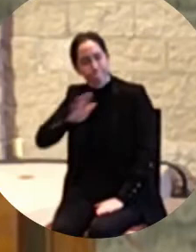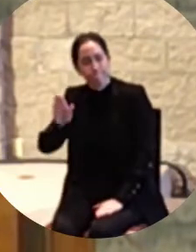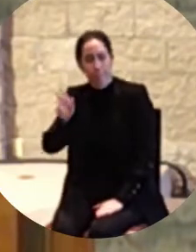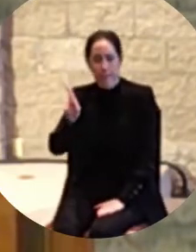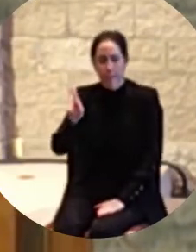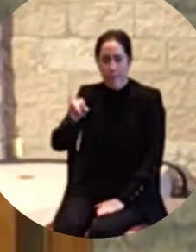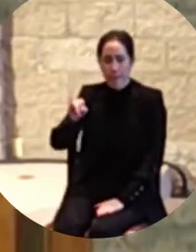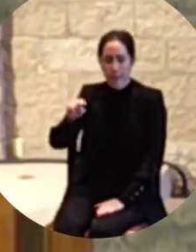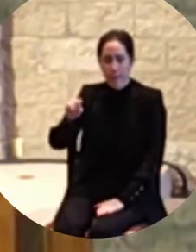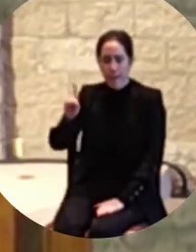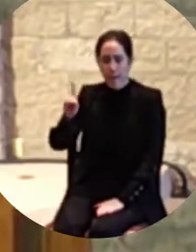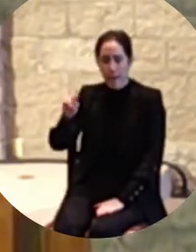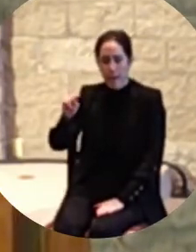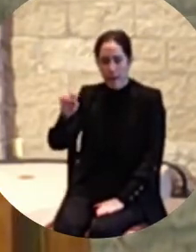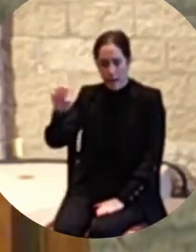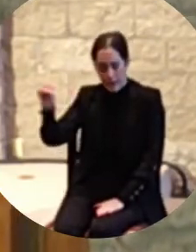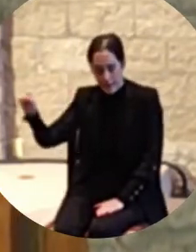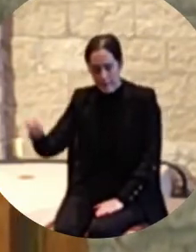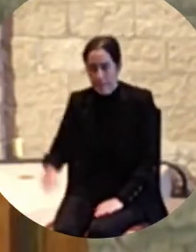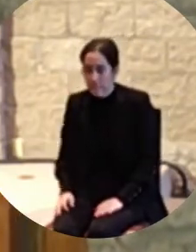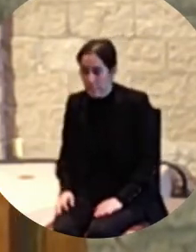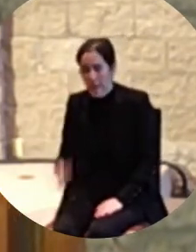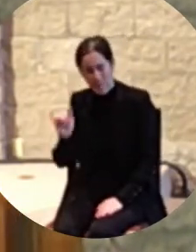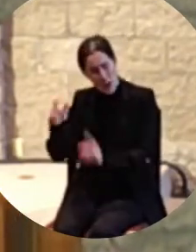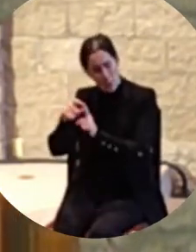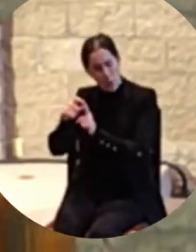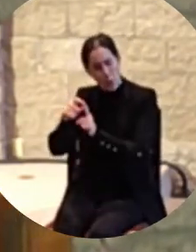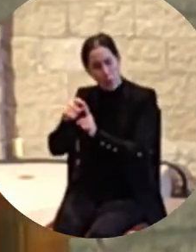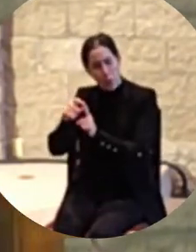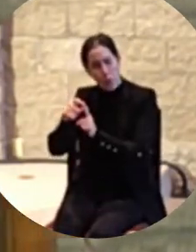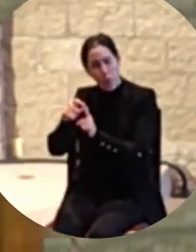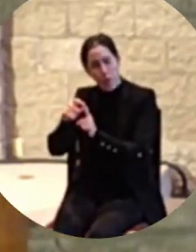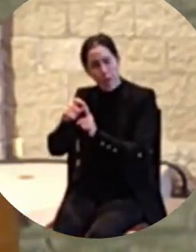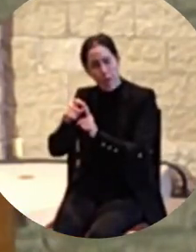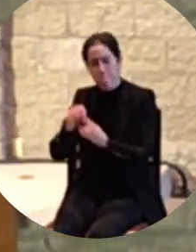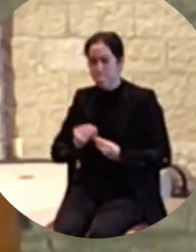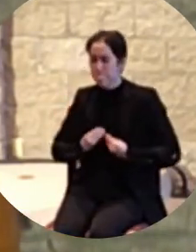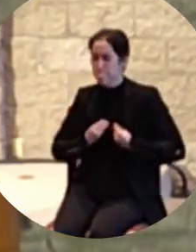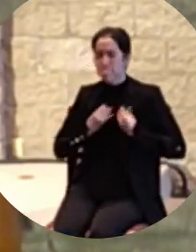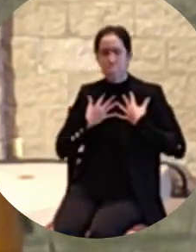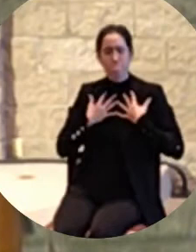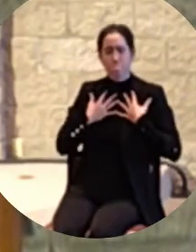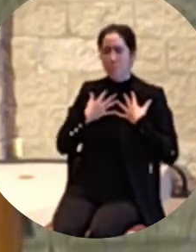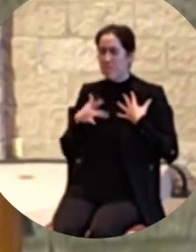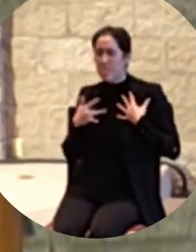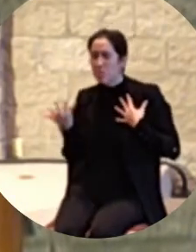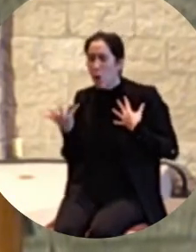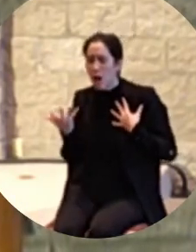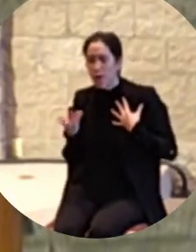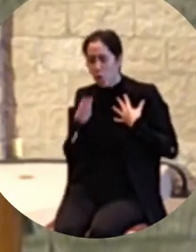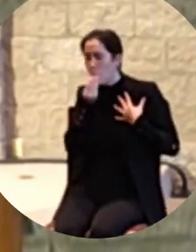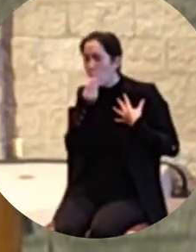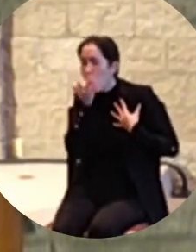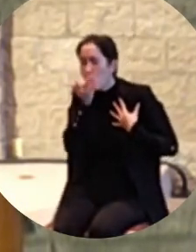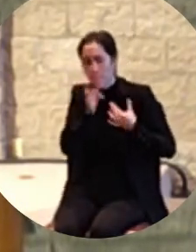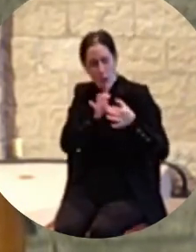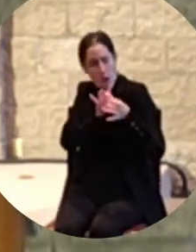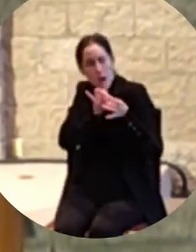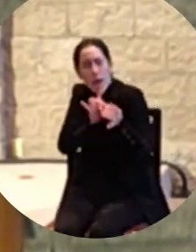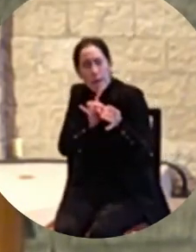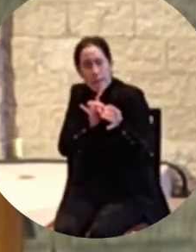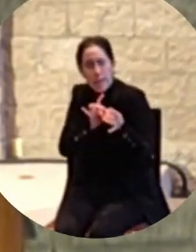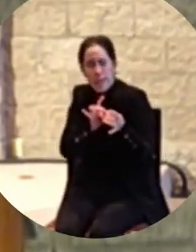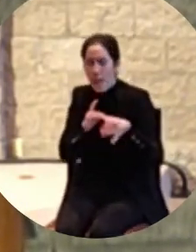The word kindness triggers feelings of warmth, connection, and love in